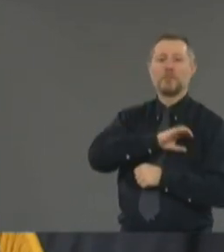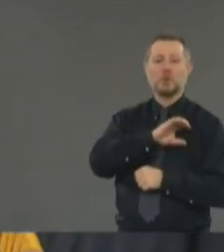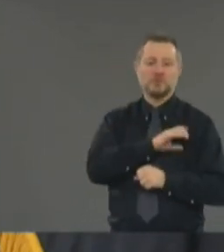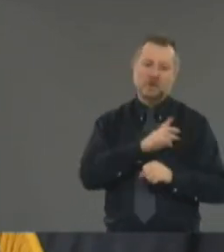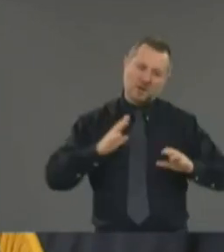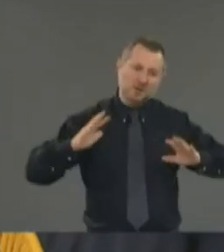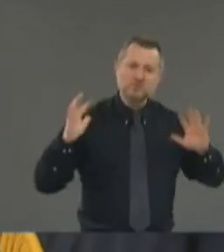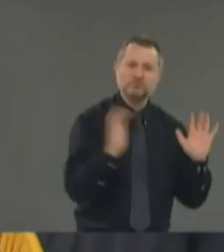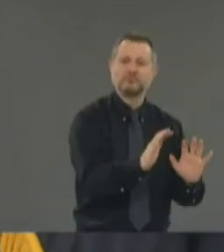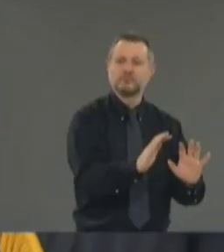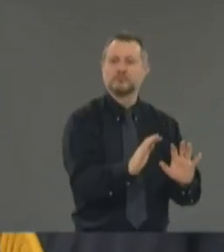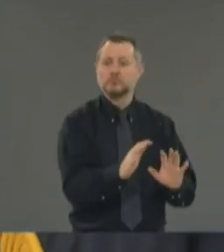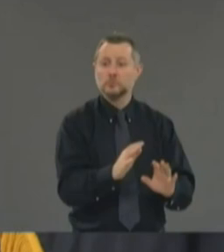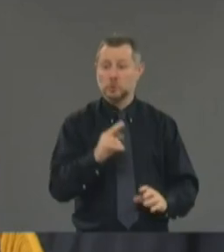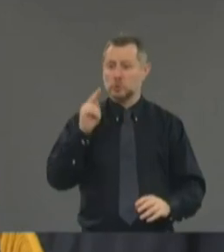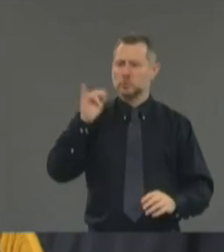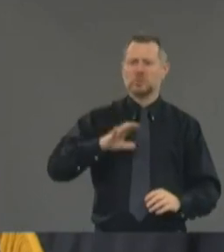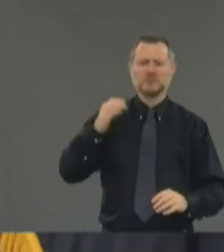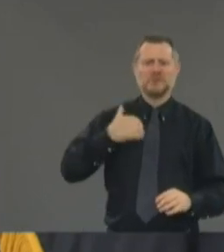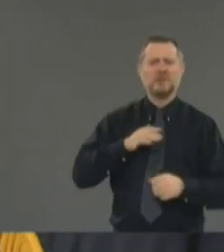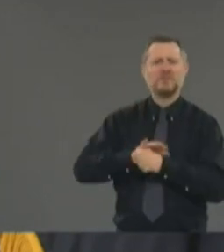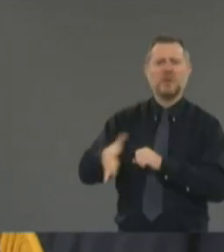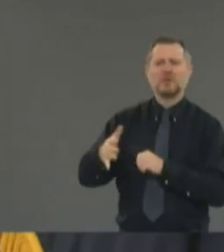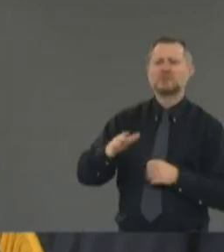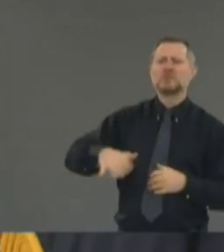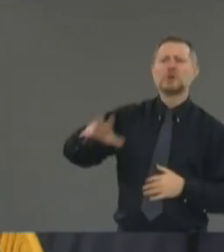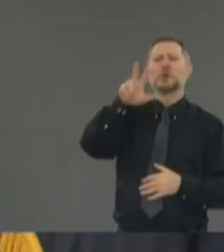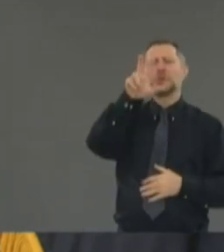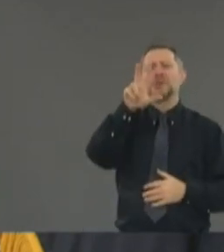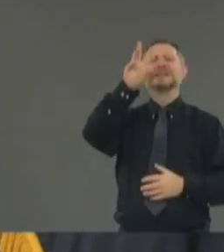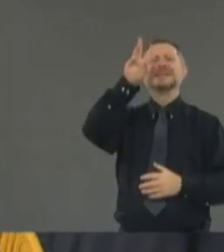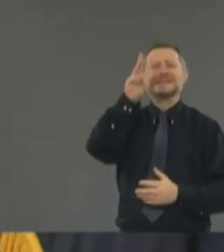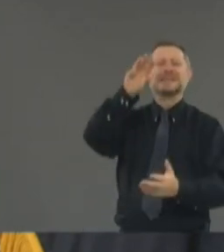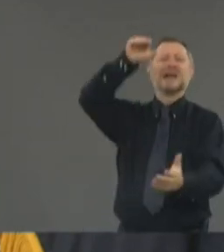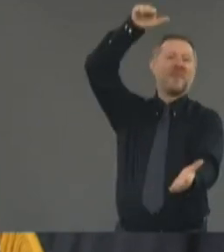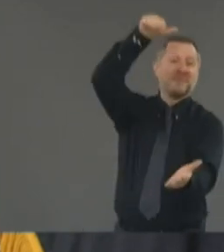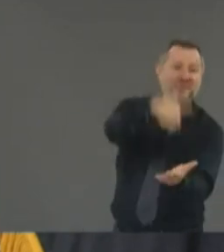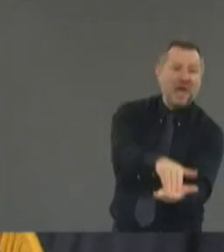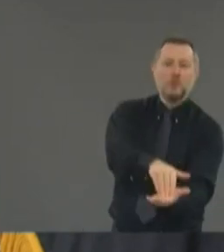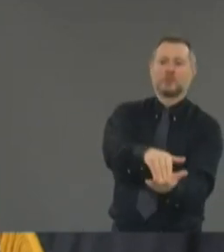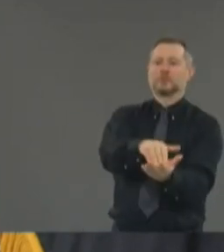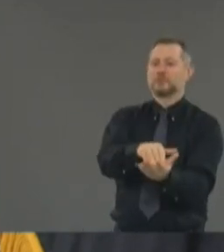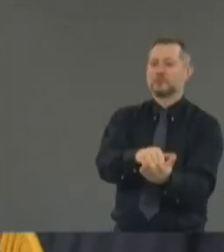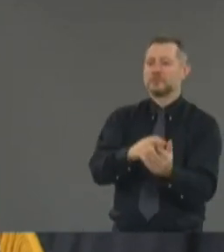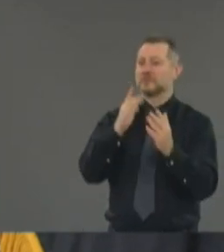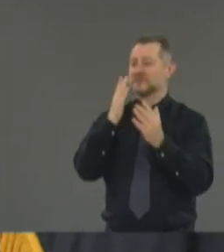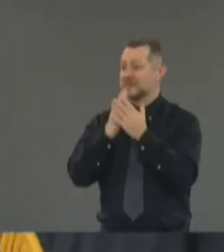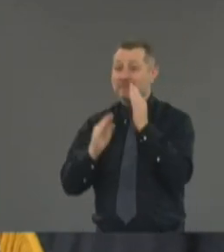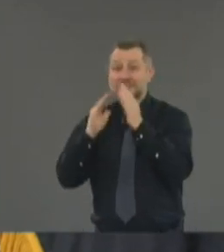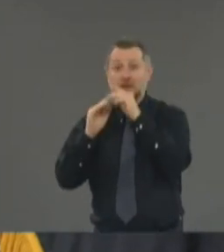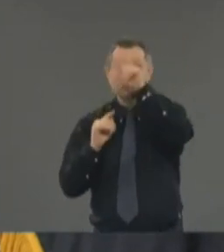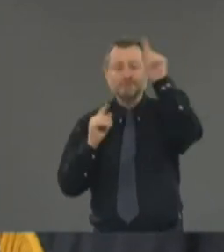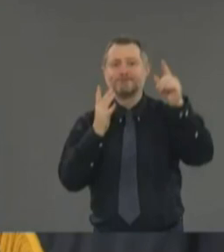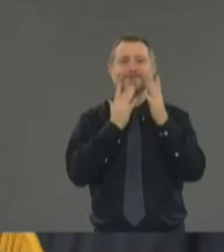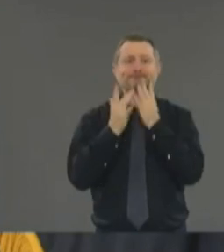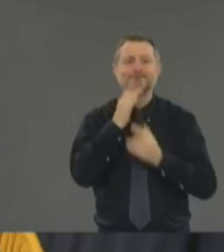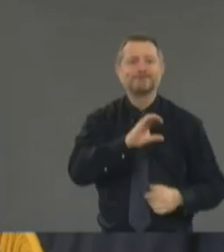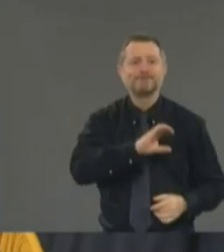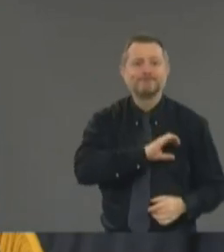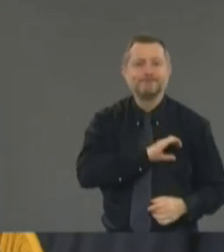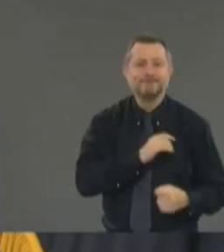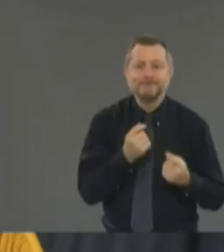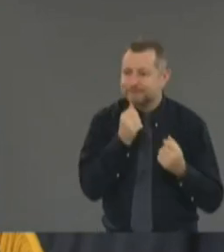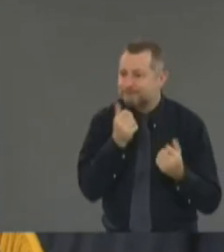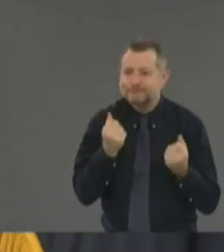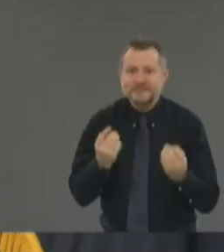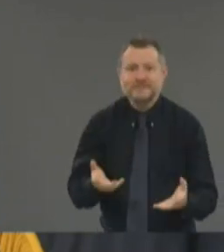like New York City, you can do that. You have 36,000 police. Some cities, you don't have enough police. You